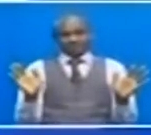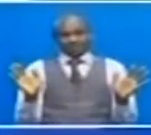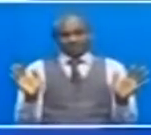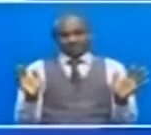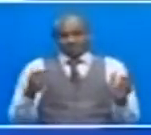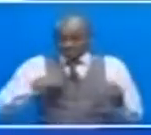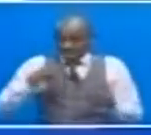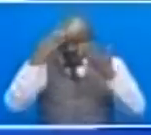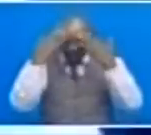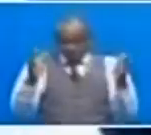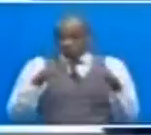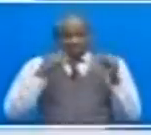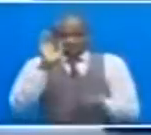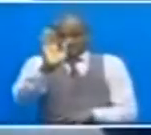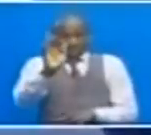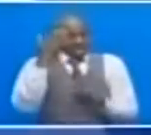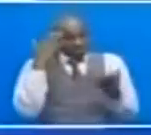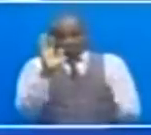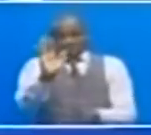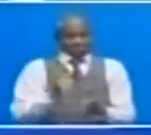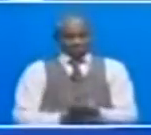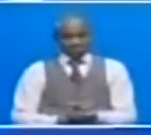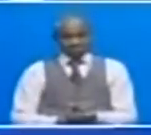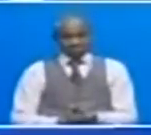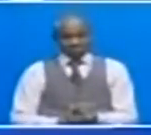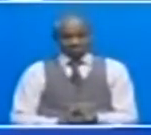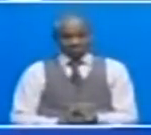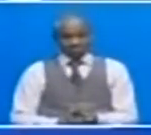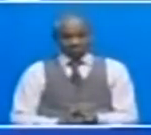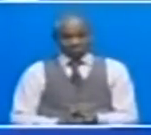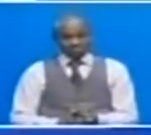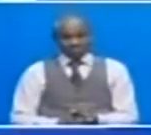Me, myself, I don't know Pastor Nganga for myself.